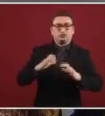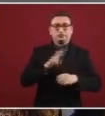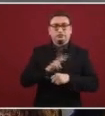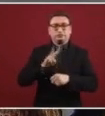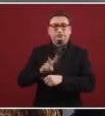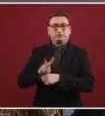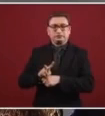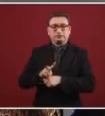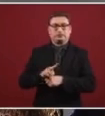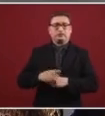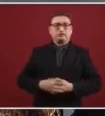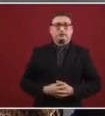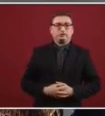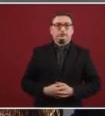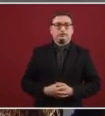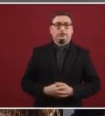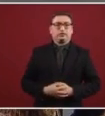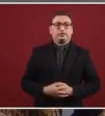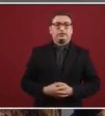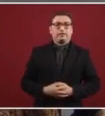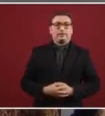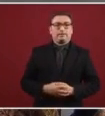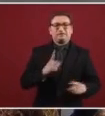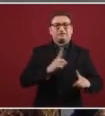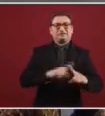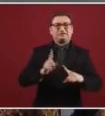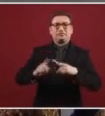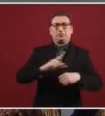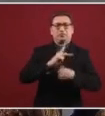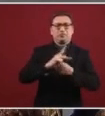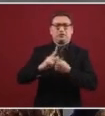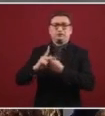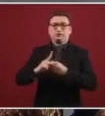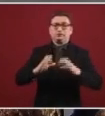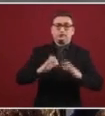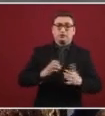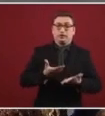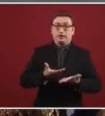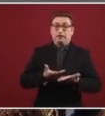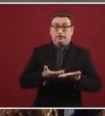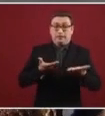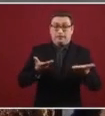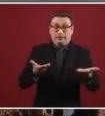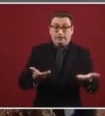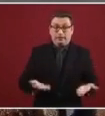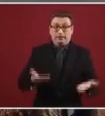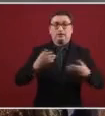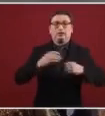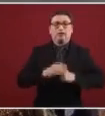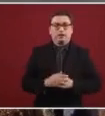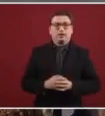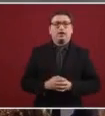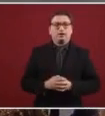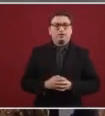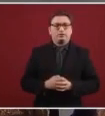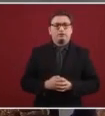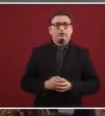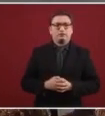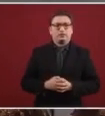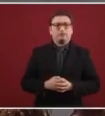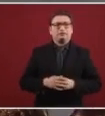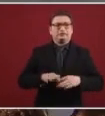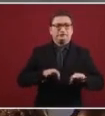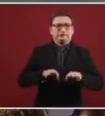course, does our country. Today, we must resolve to work together to end